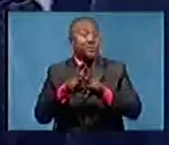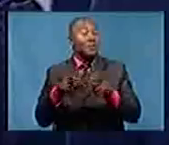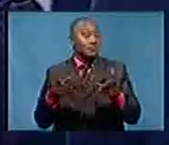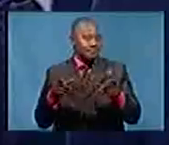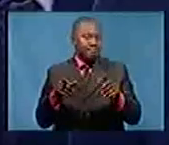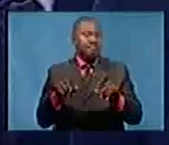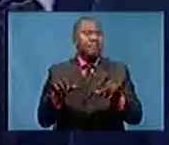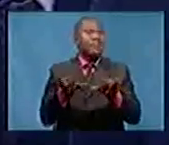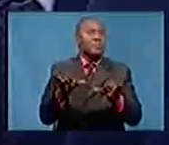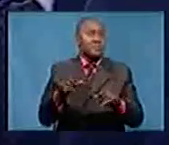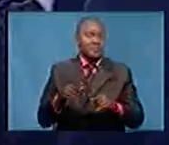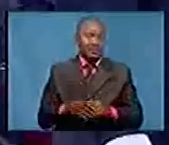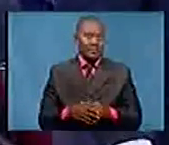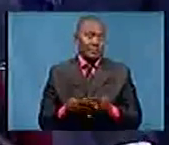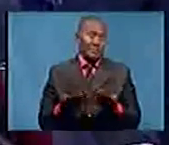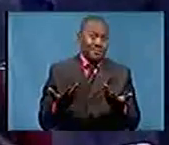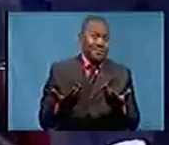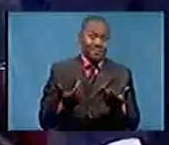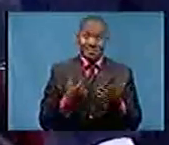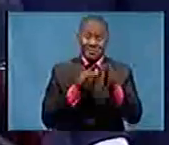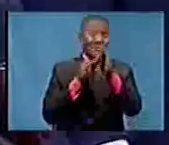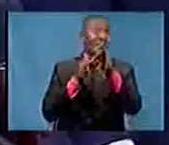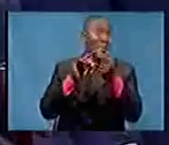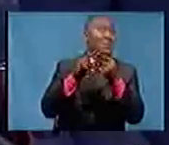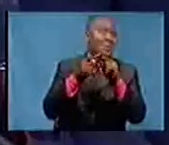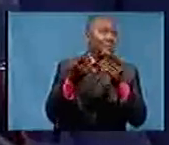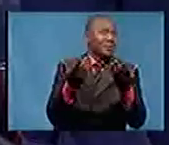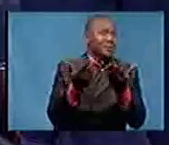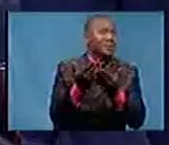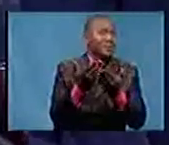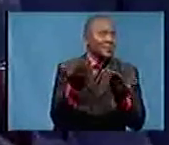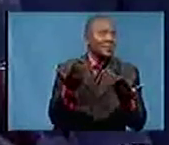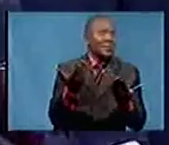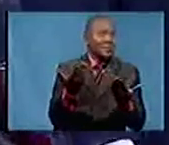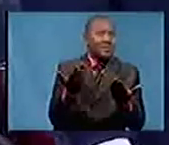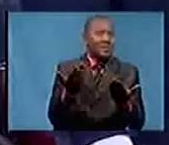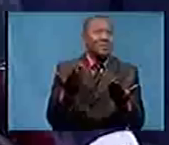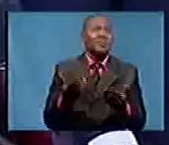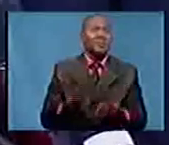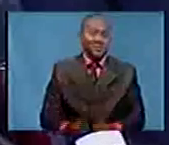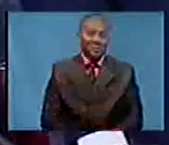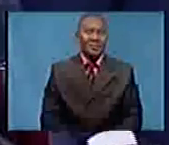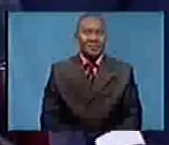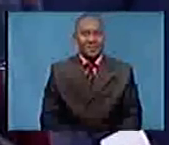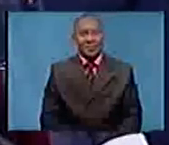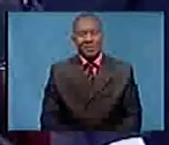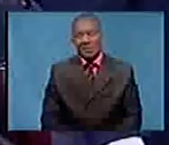we are colleagues. We are also colleagues. At the end of the day, we are also colleagues.